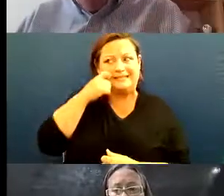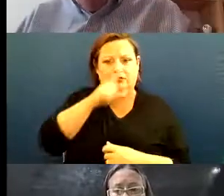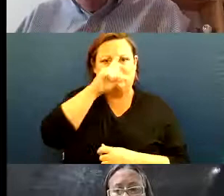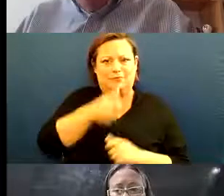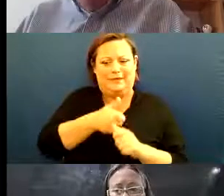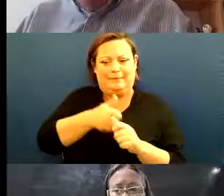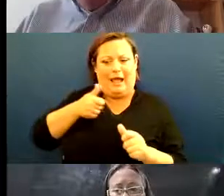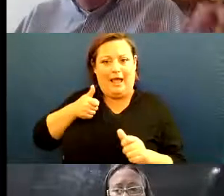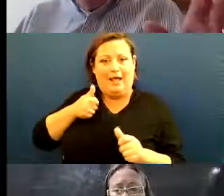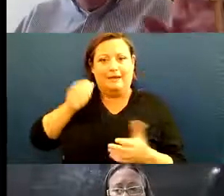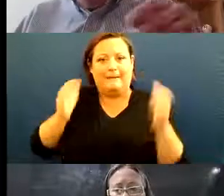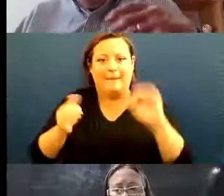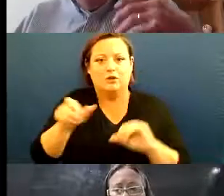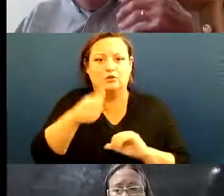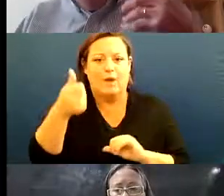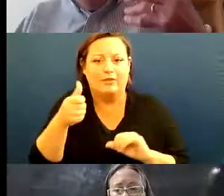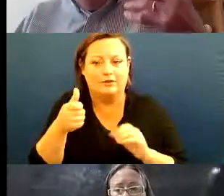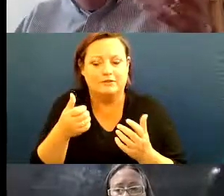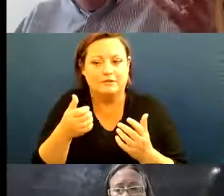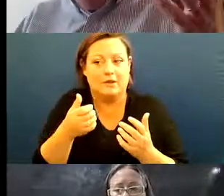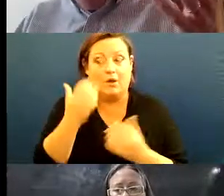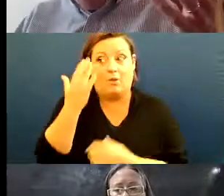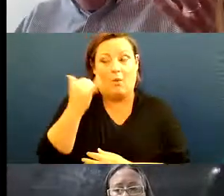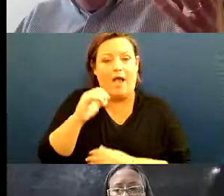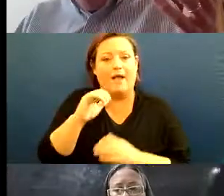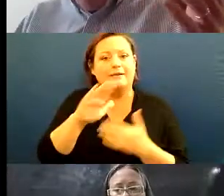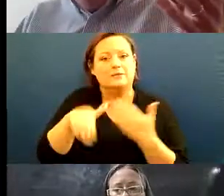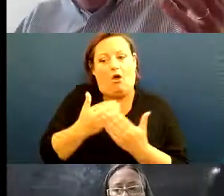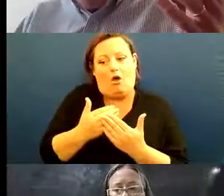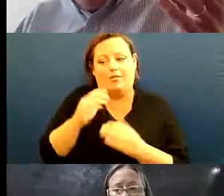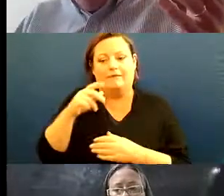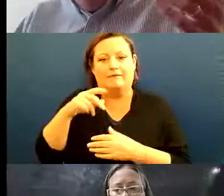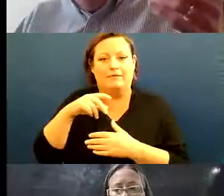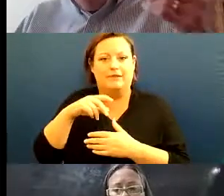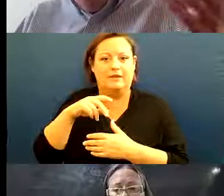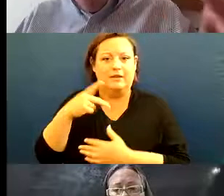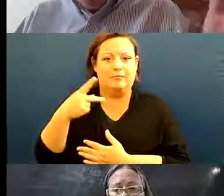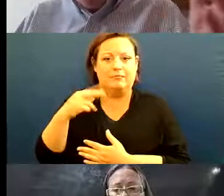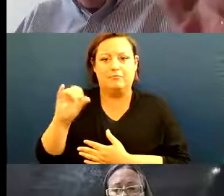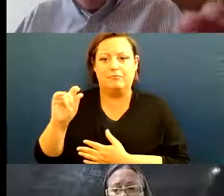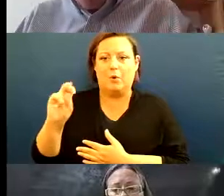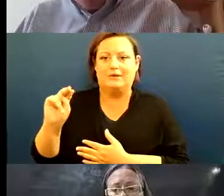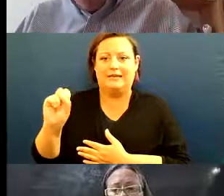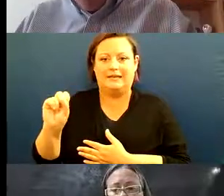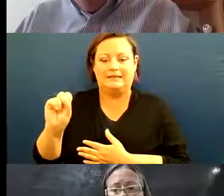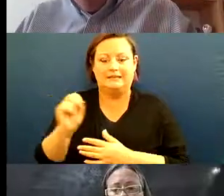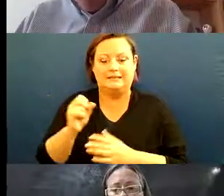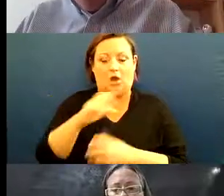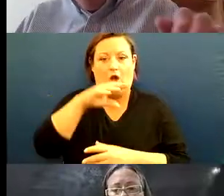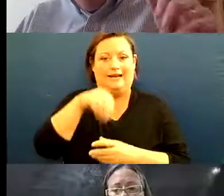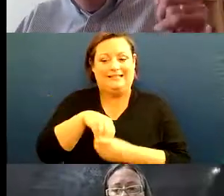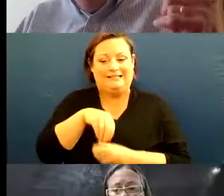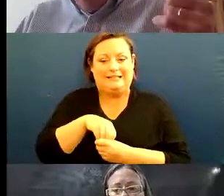level, essentially because all of the proteins expressed in the skin, essentially, at least the major ones, are